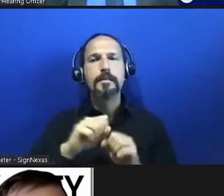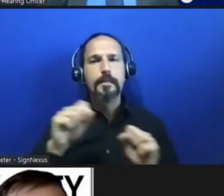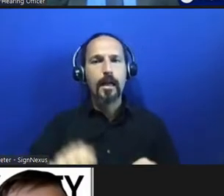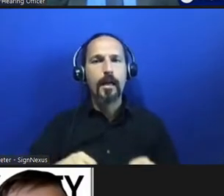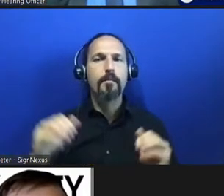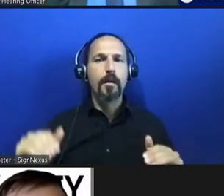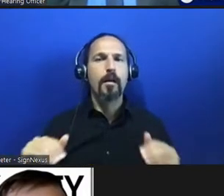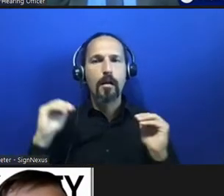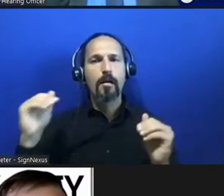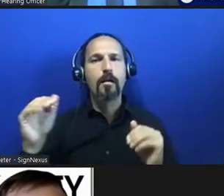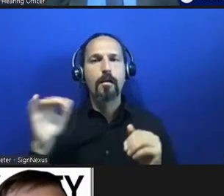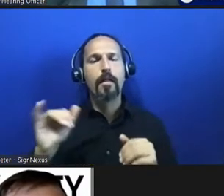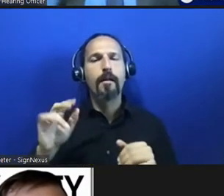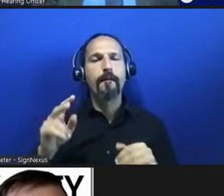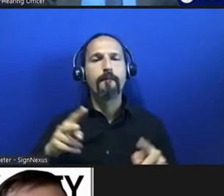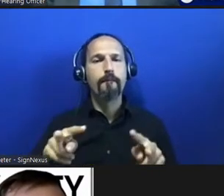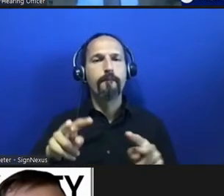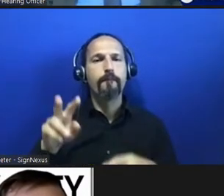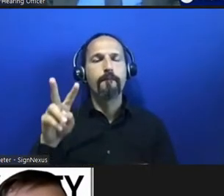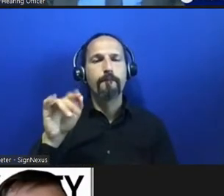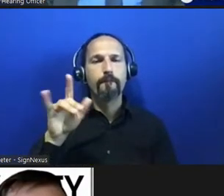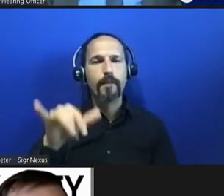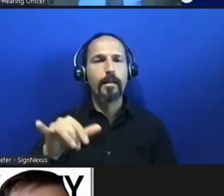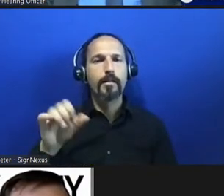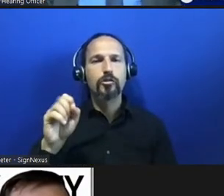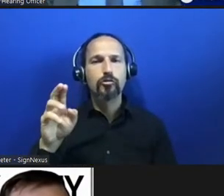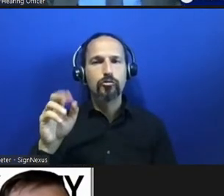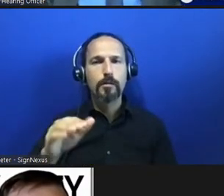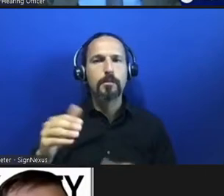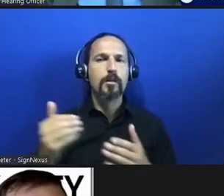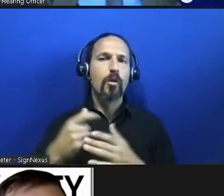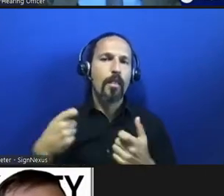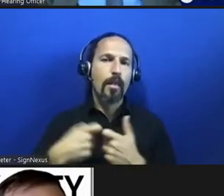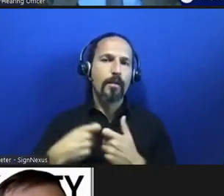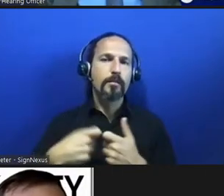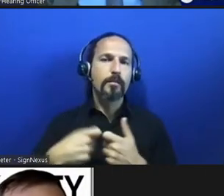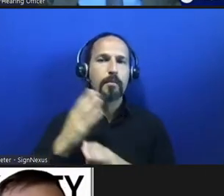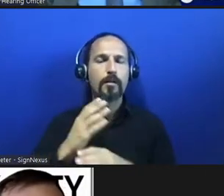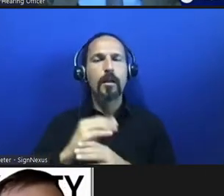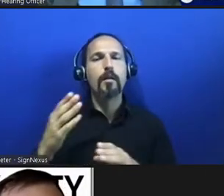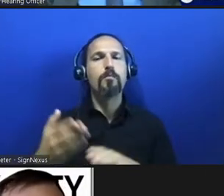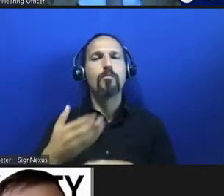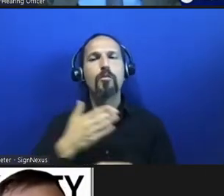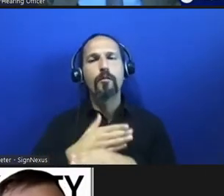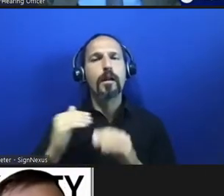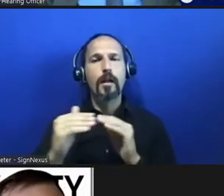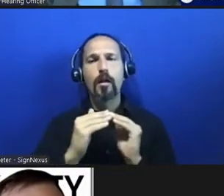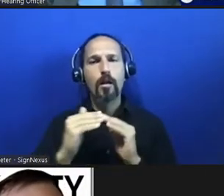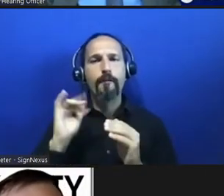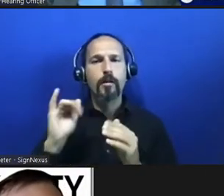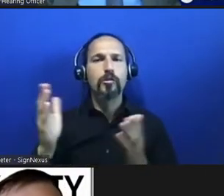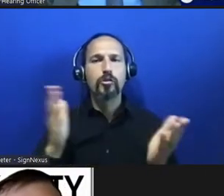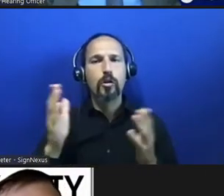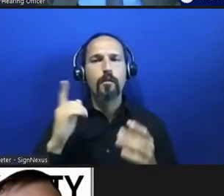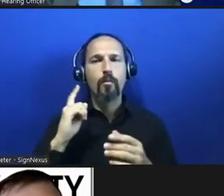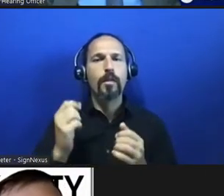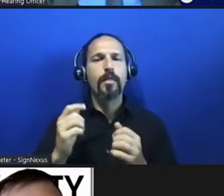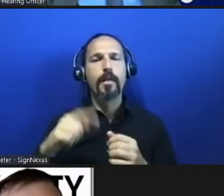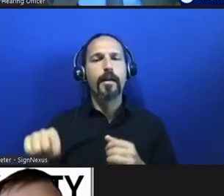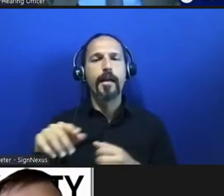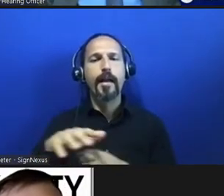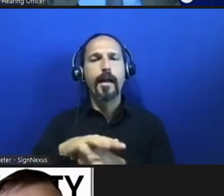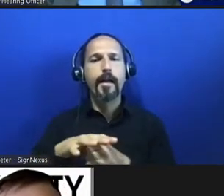including places like Valley Stream New train cars and electric buses and improving Equity by bringing service to areas without it